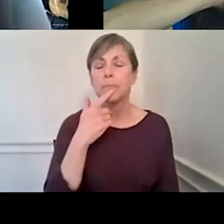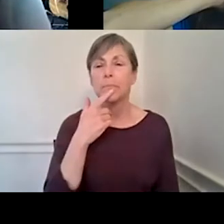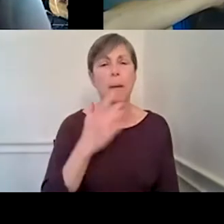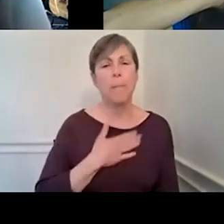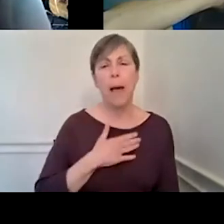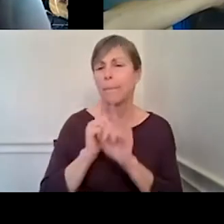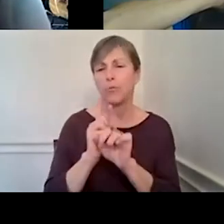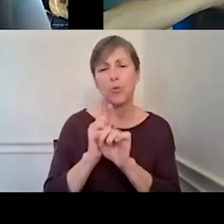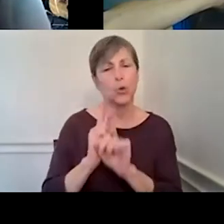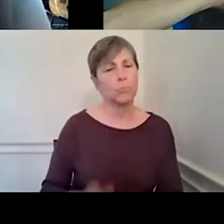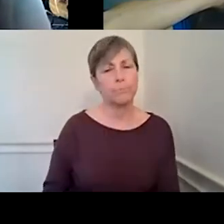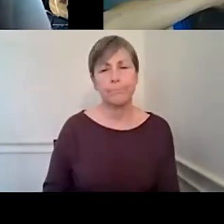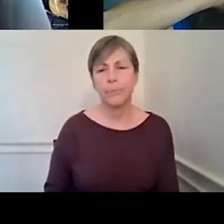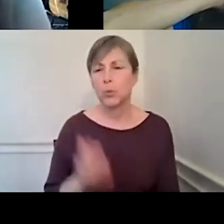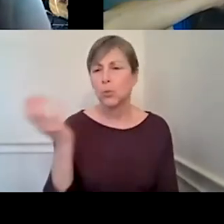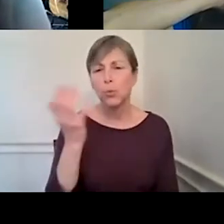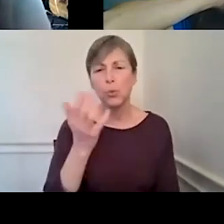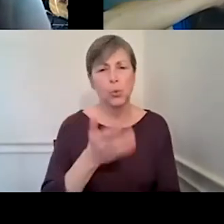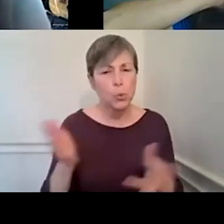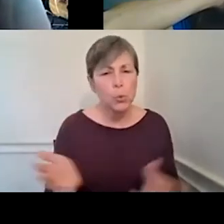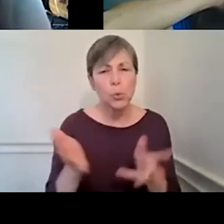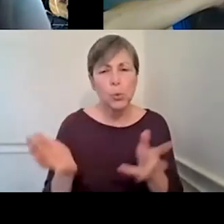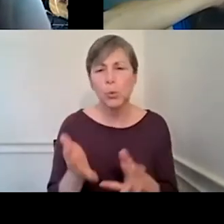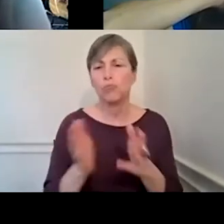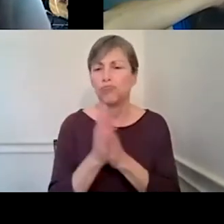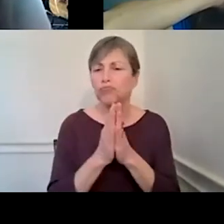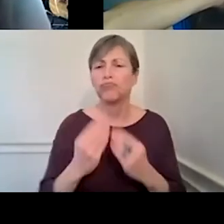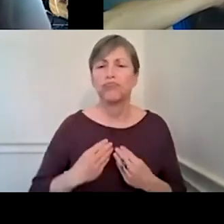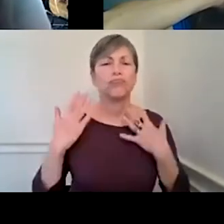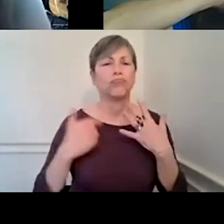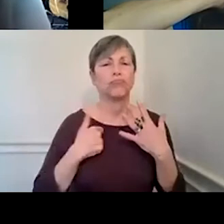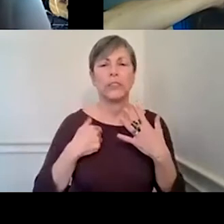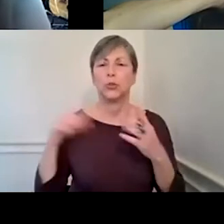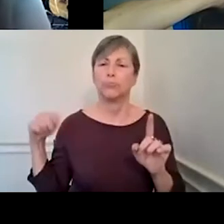mentor, and he motivated me to pursue accounting.